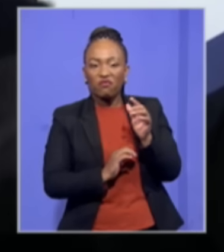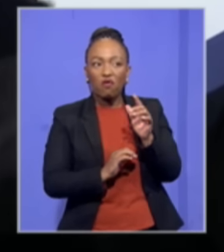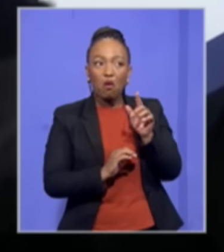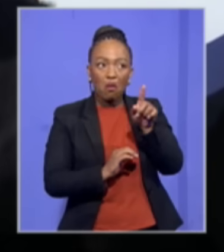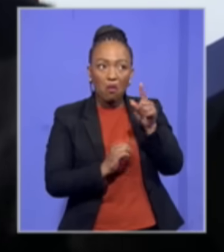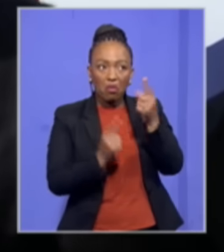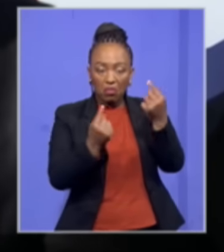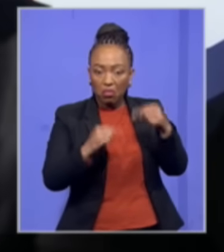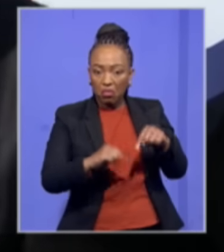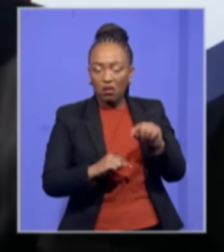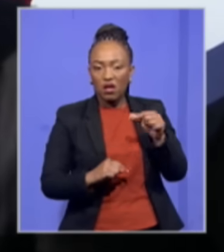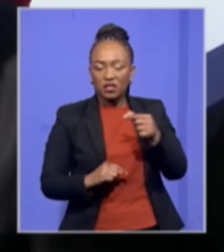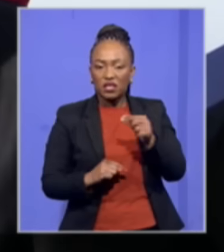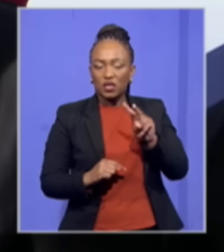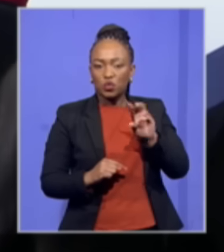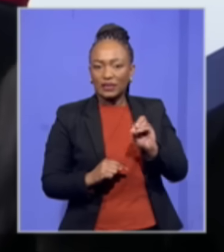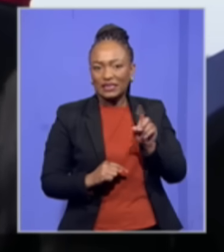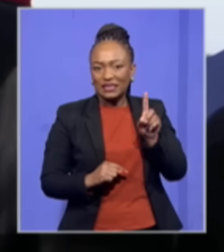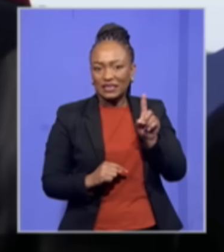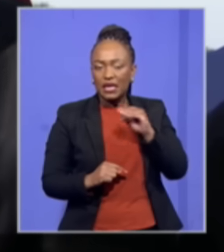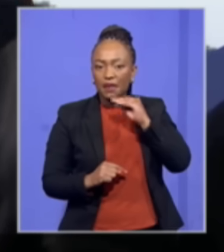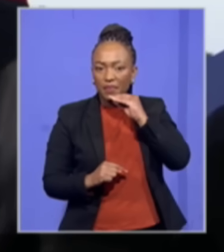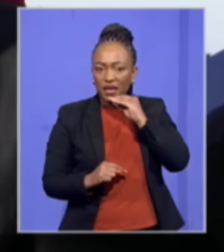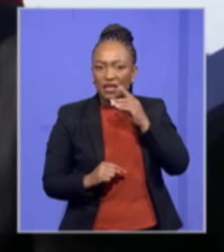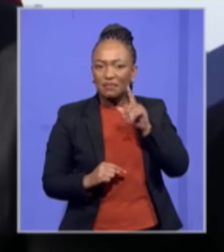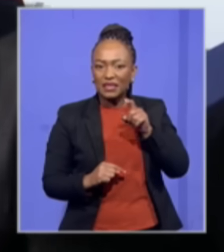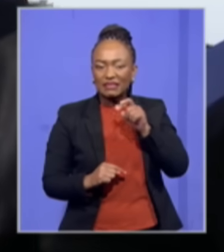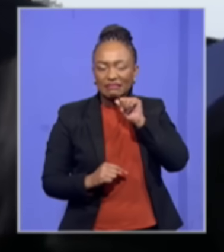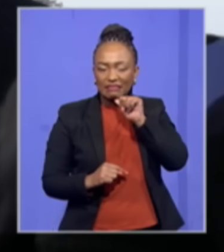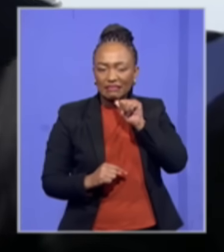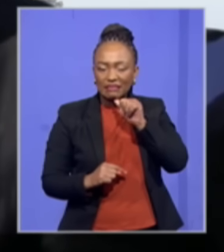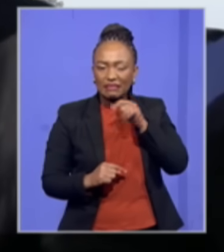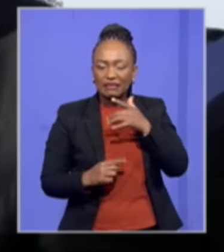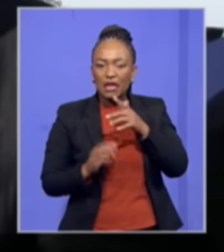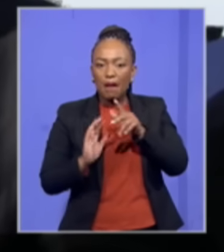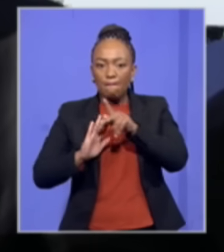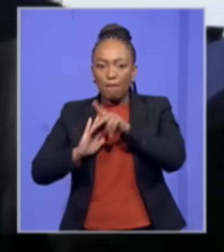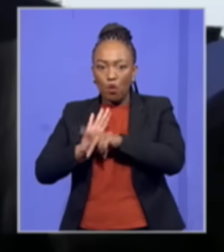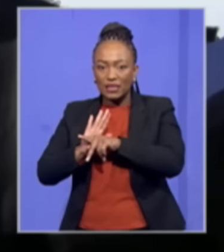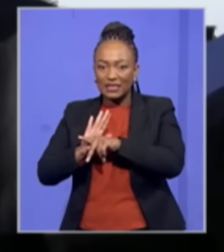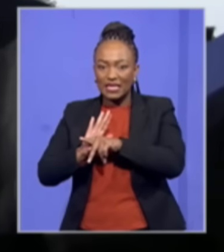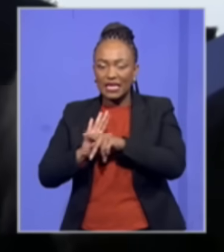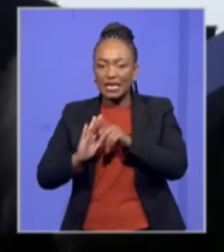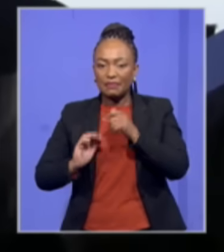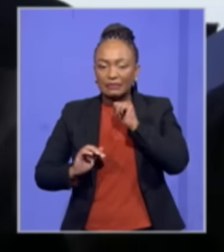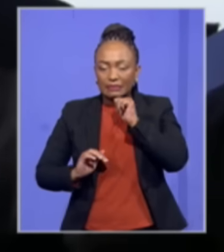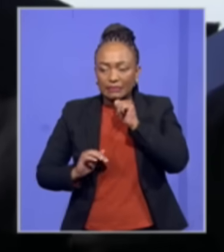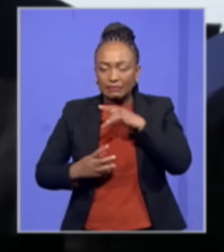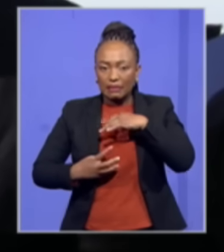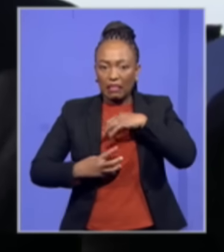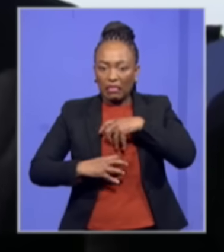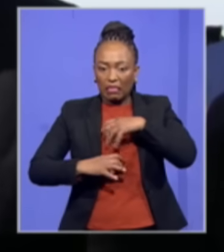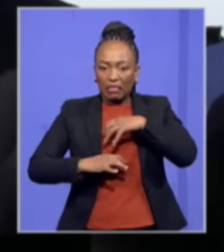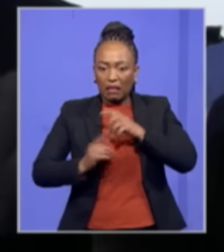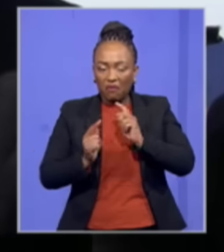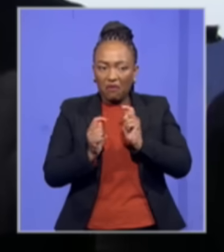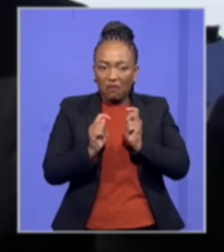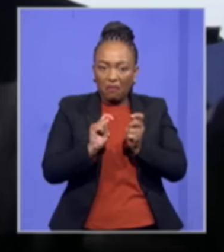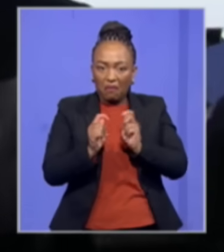to compromise some of the fundamental policies of this country, which were not